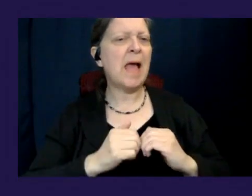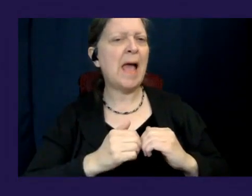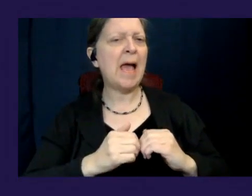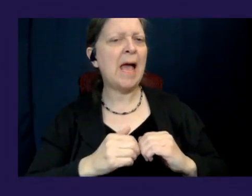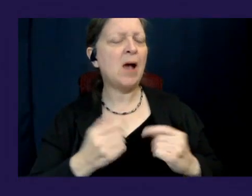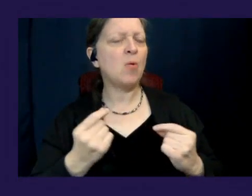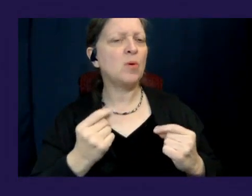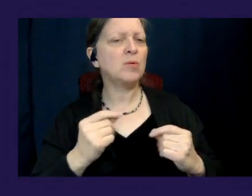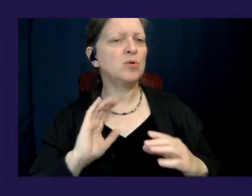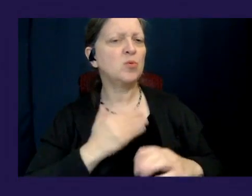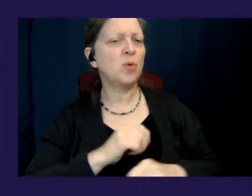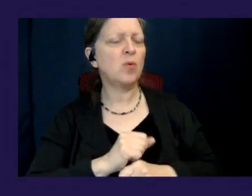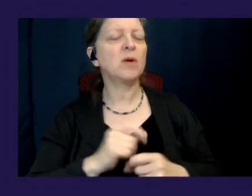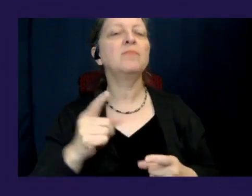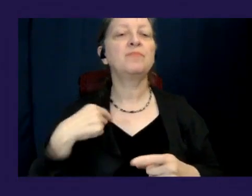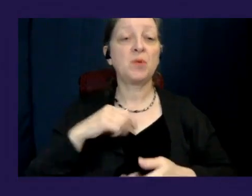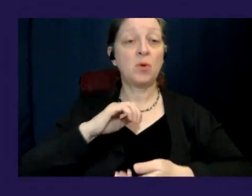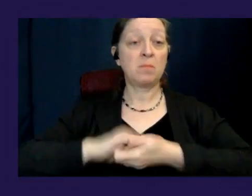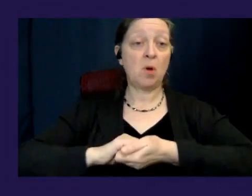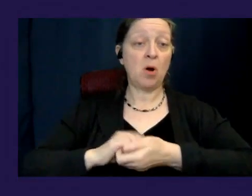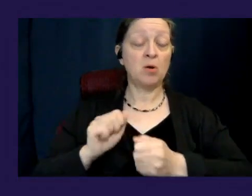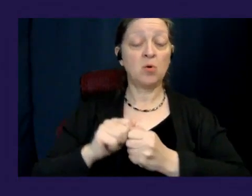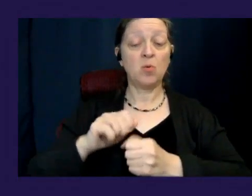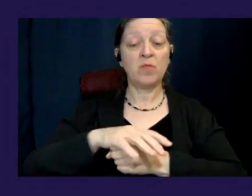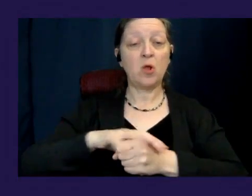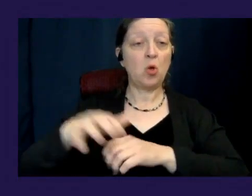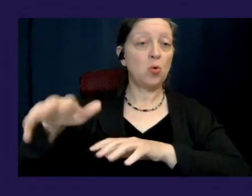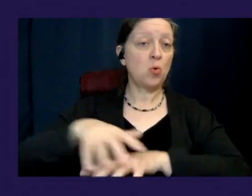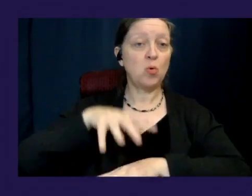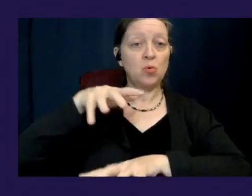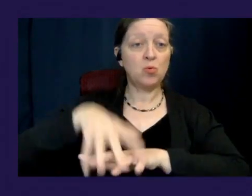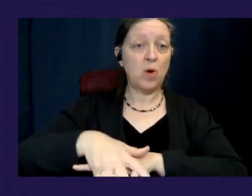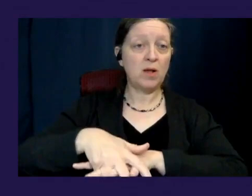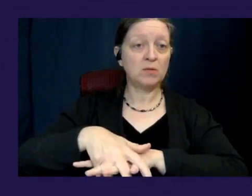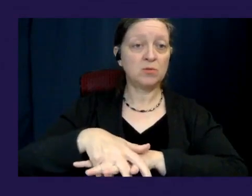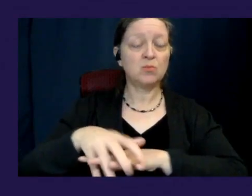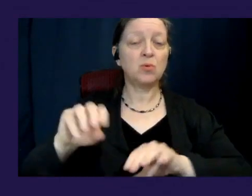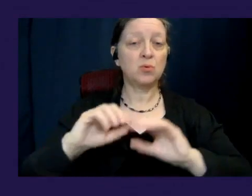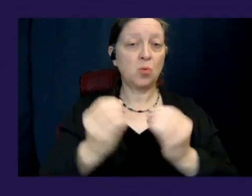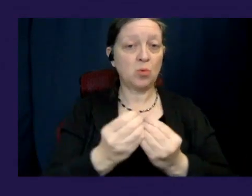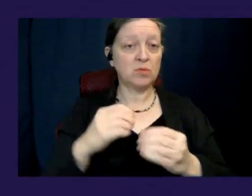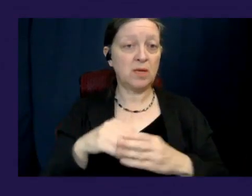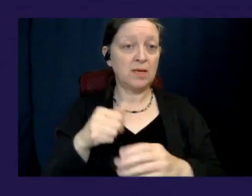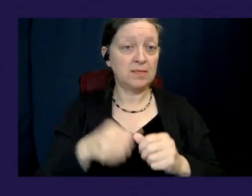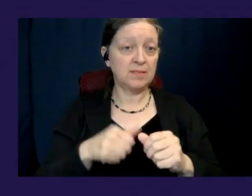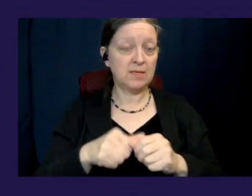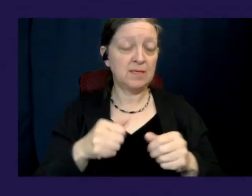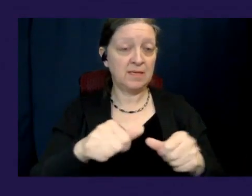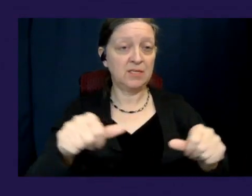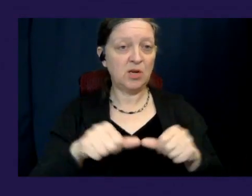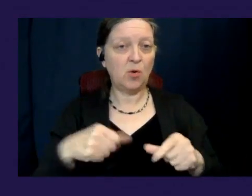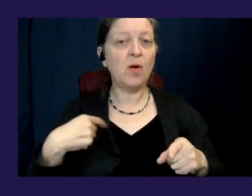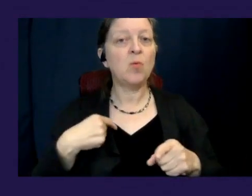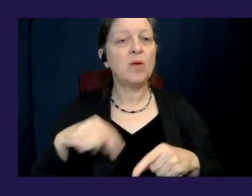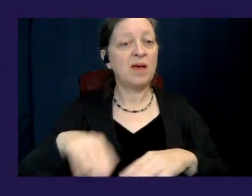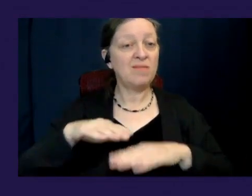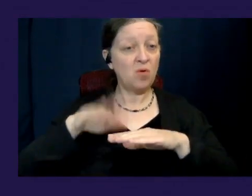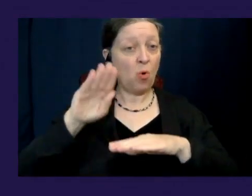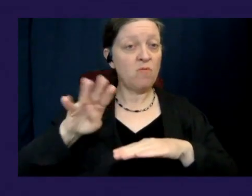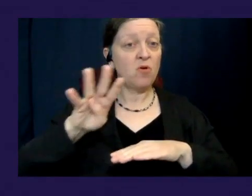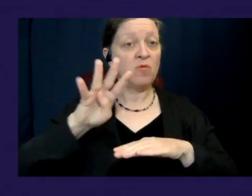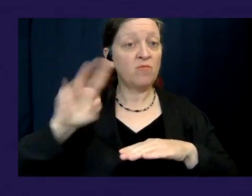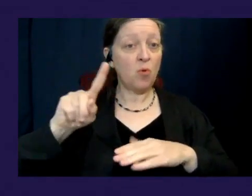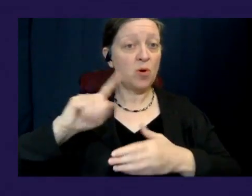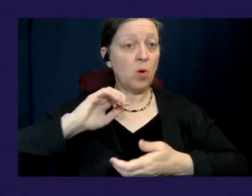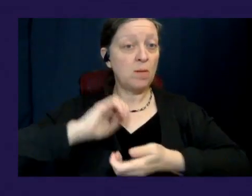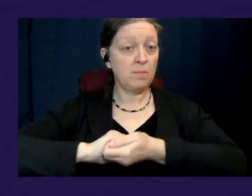local grassroots organizations in each of these contexts. We've created over 41 partners, and through those partnerships, we